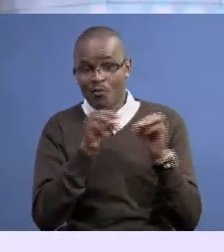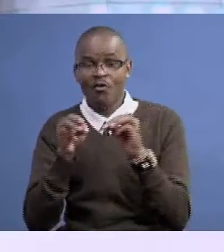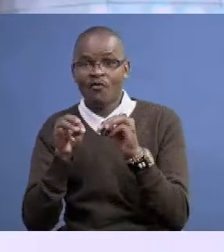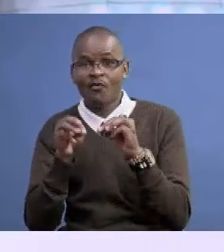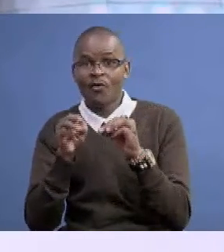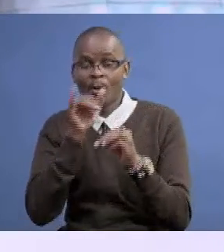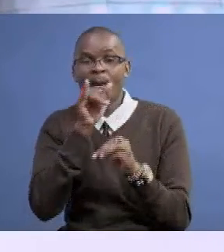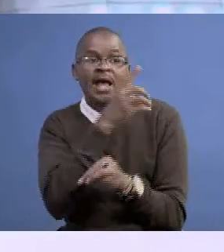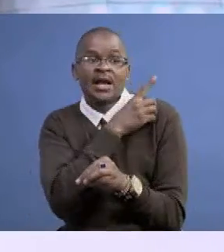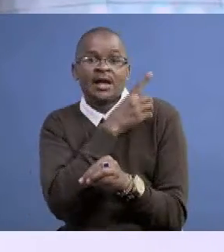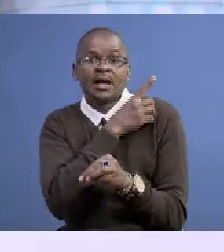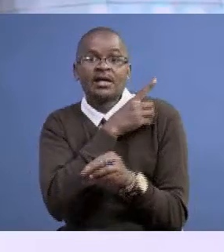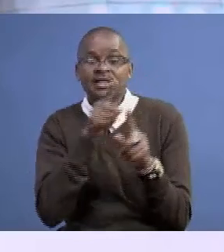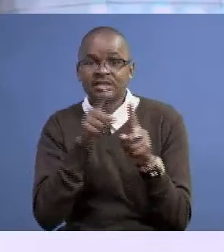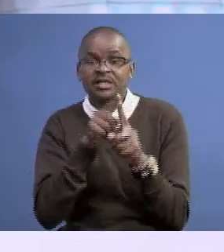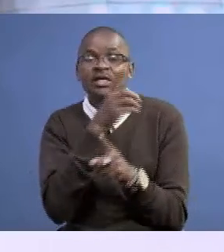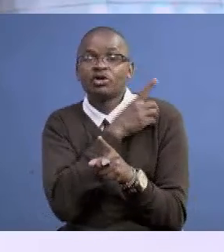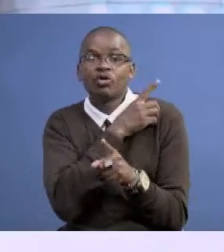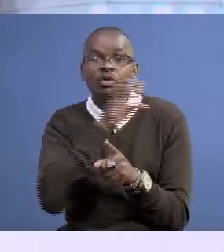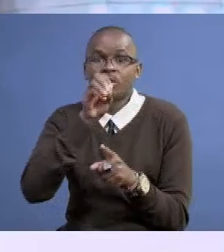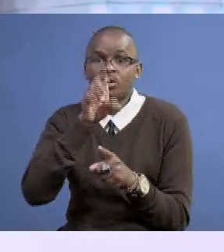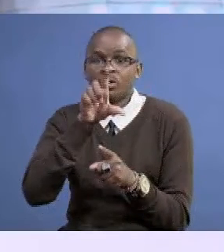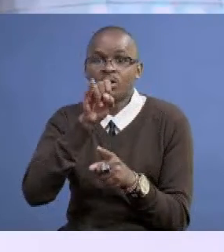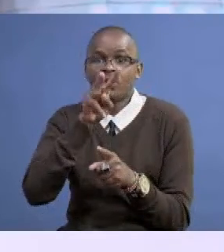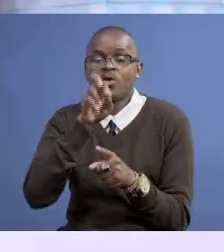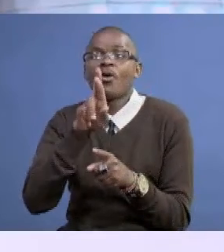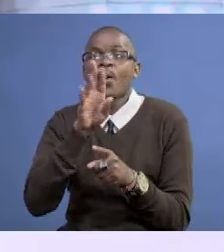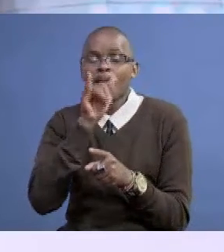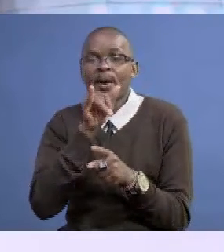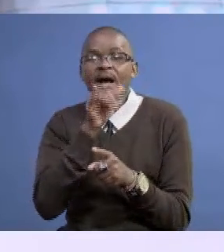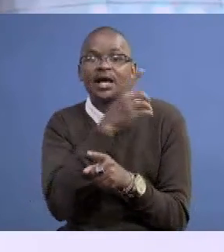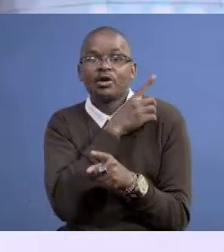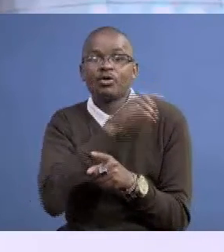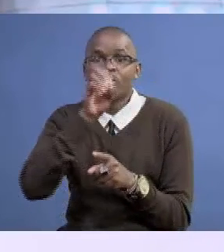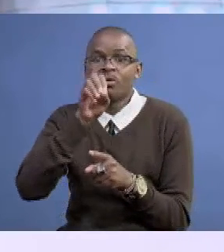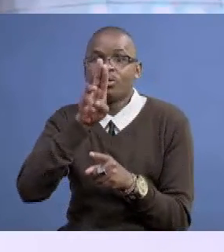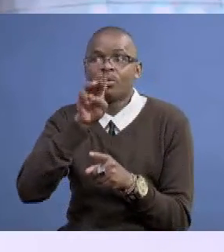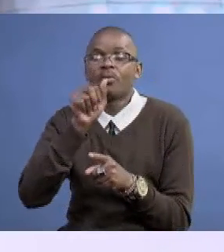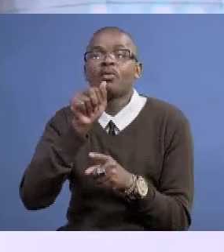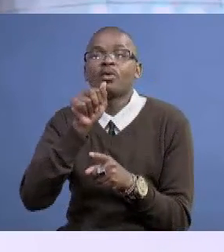there by Dr. Muhwana and Dr. Olivia, brought to you obviously by Dr. Oumo Nyango. Truly